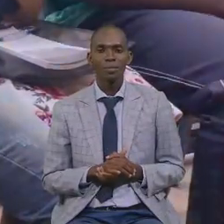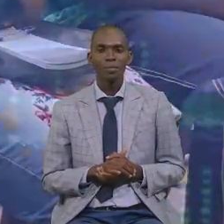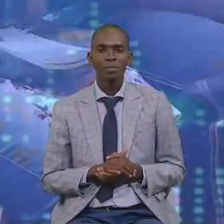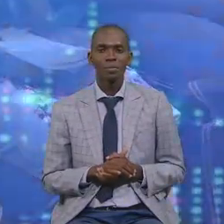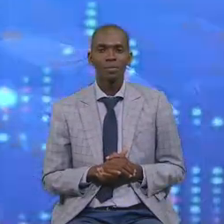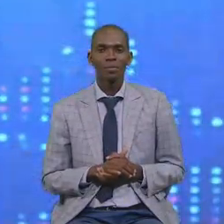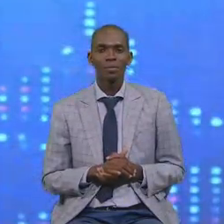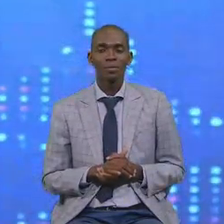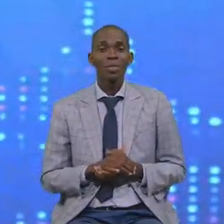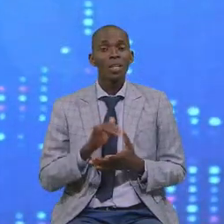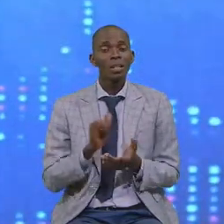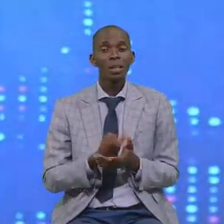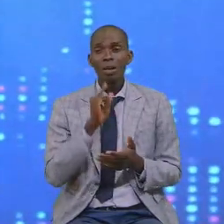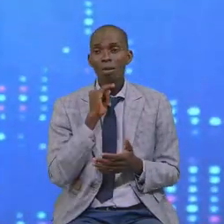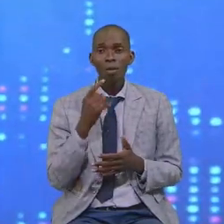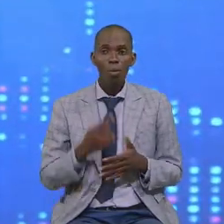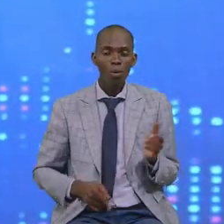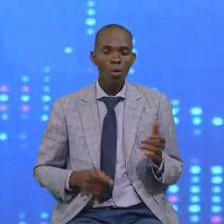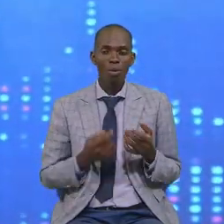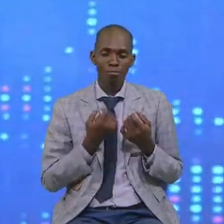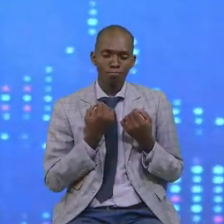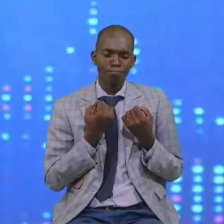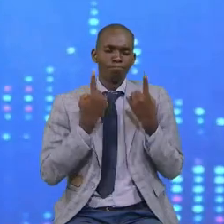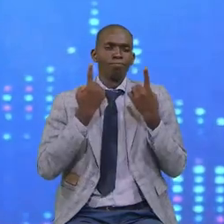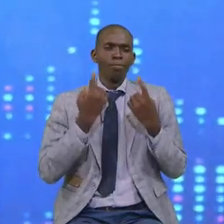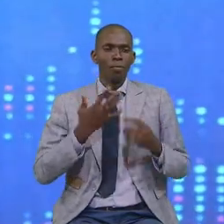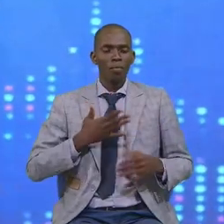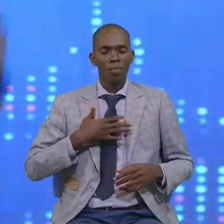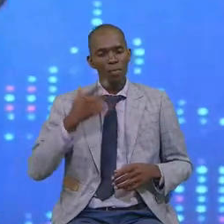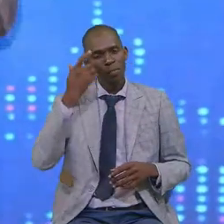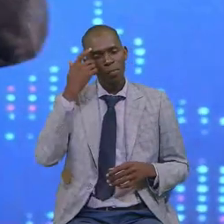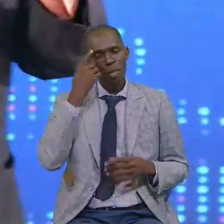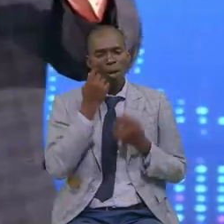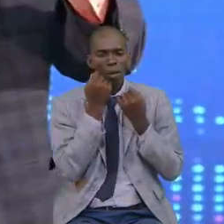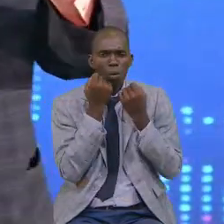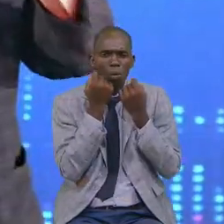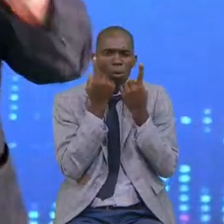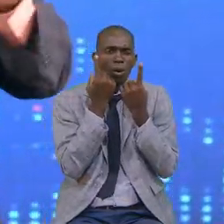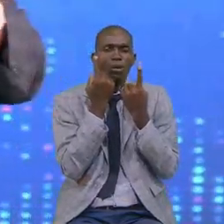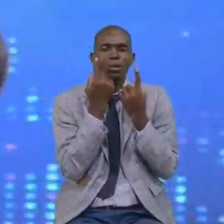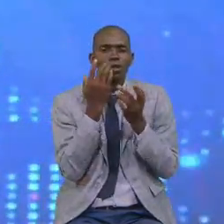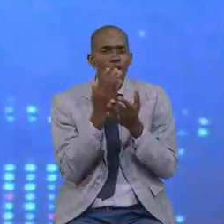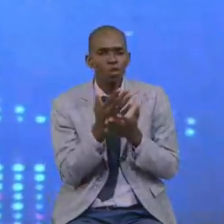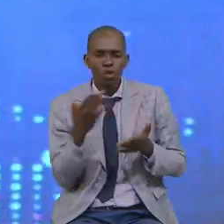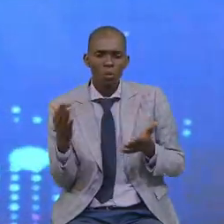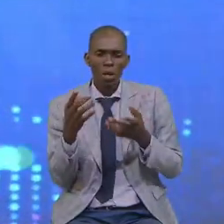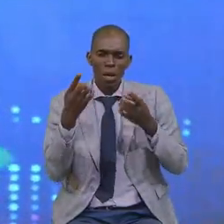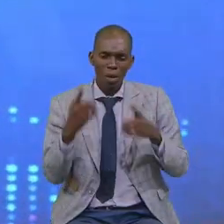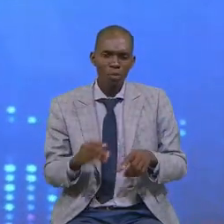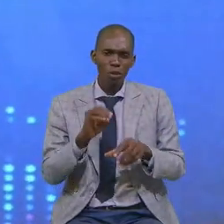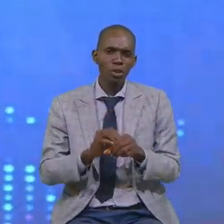That's what awakened me. Awake. Something happens in your